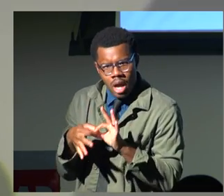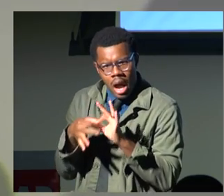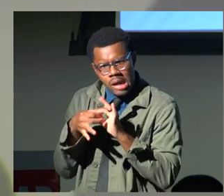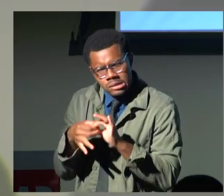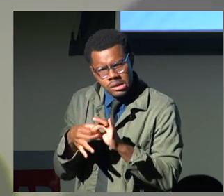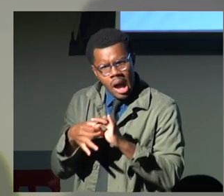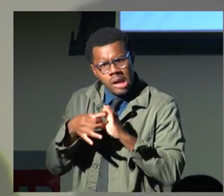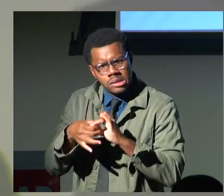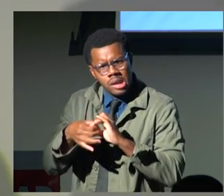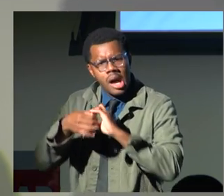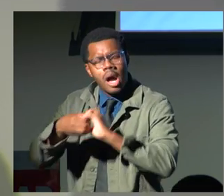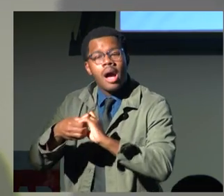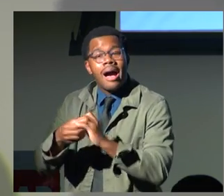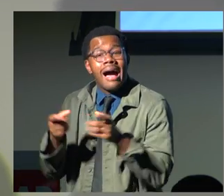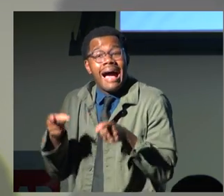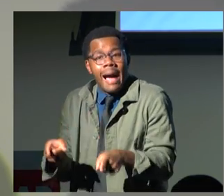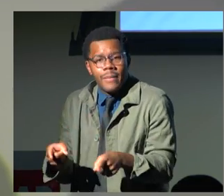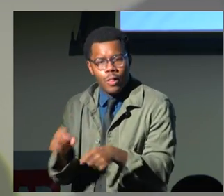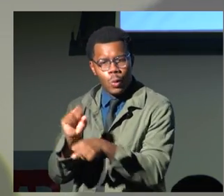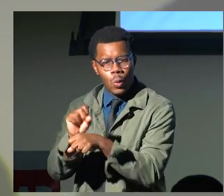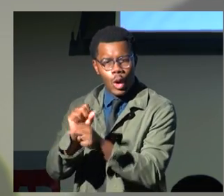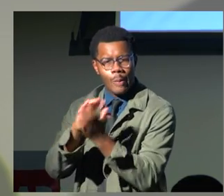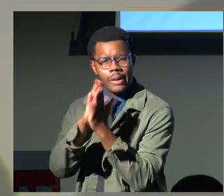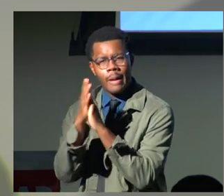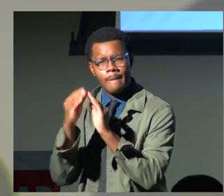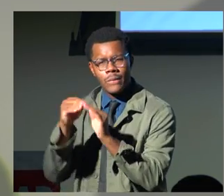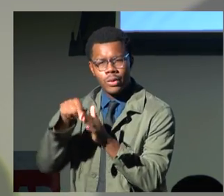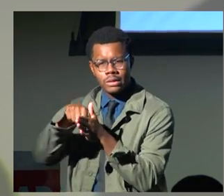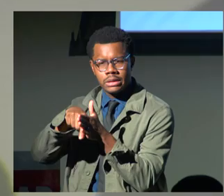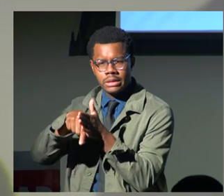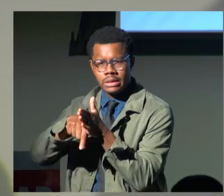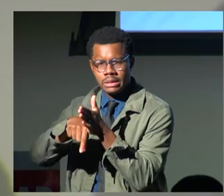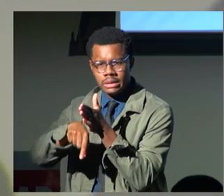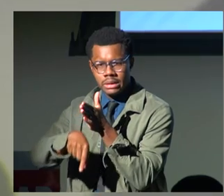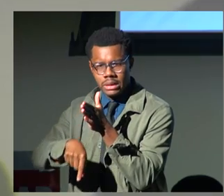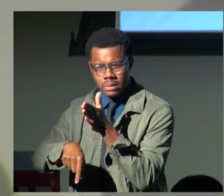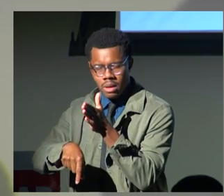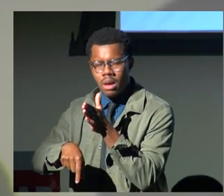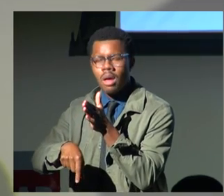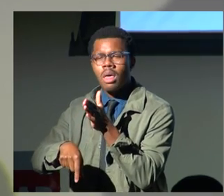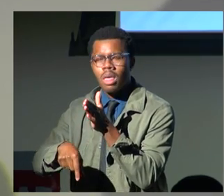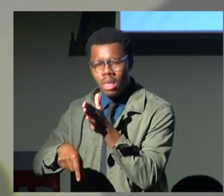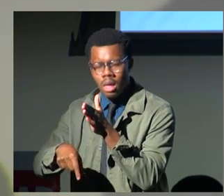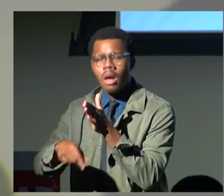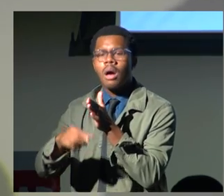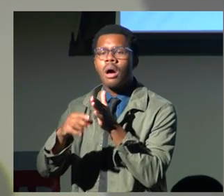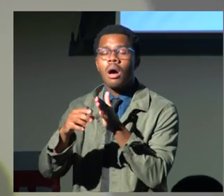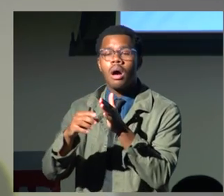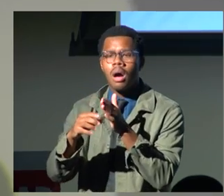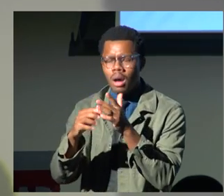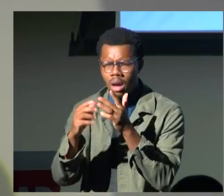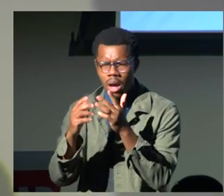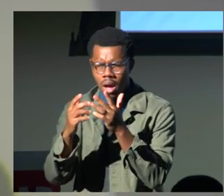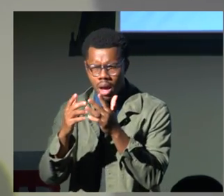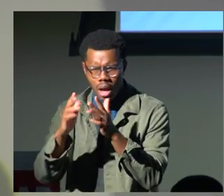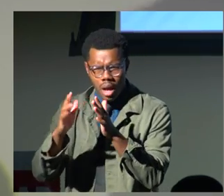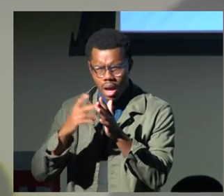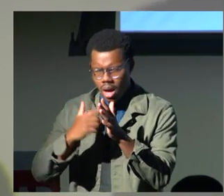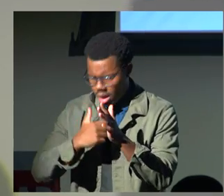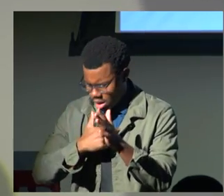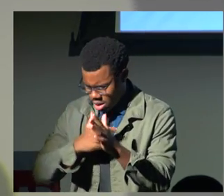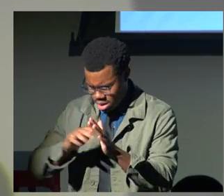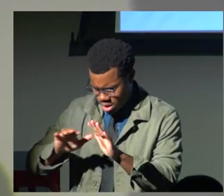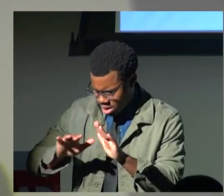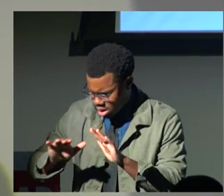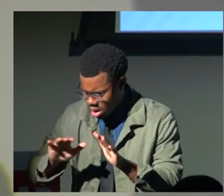and deeper and deeper into the work. And then you start to understand all the other things that may be possible